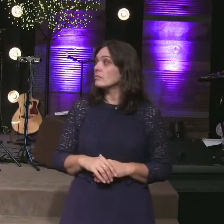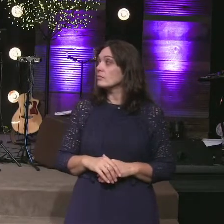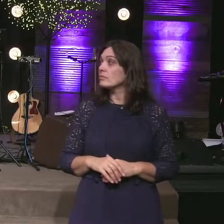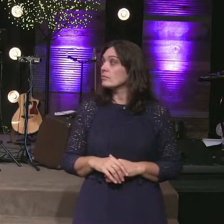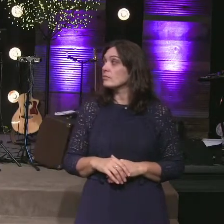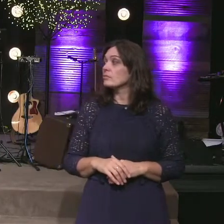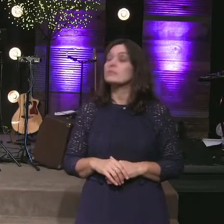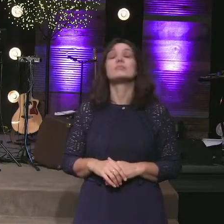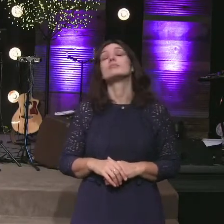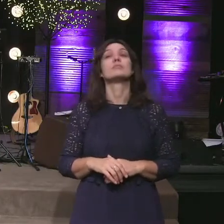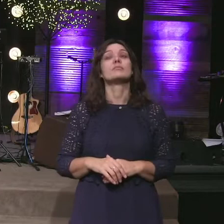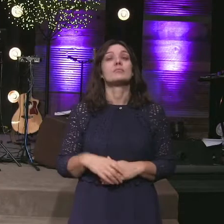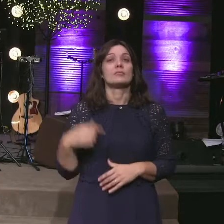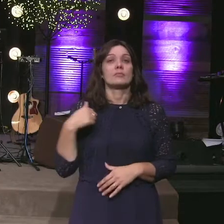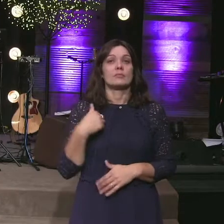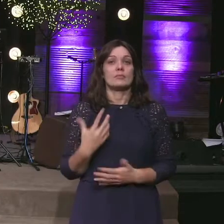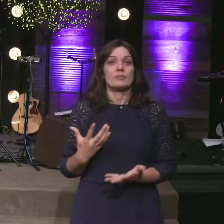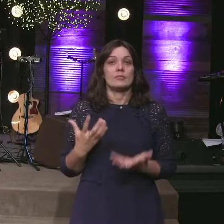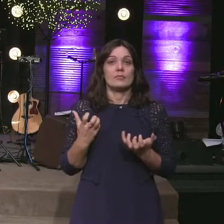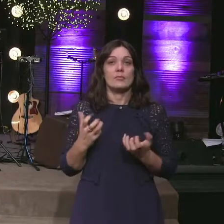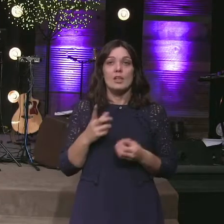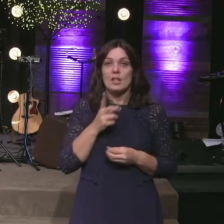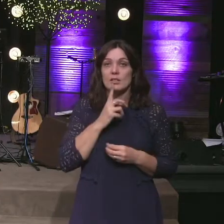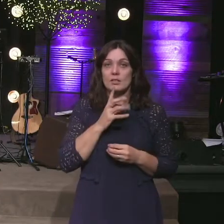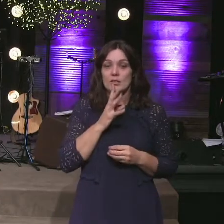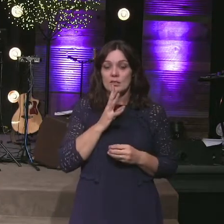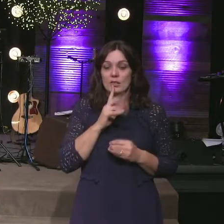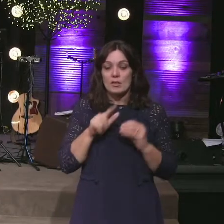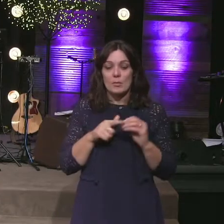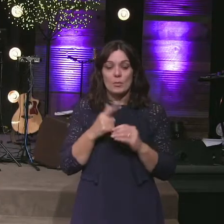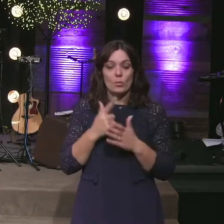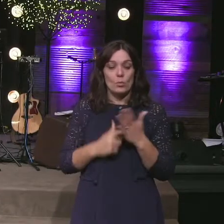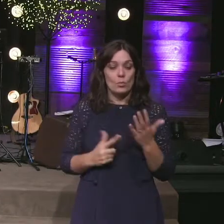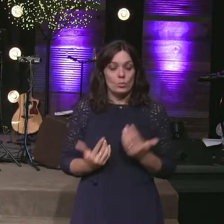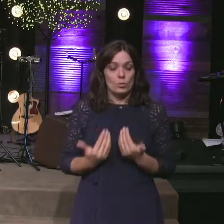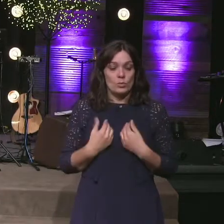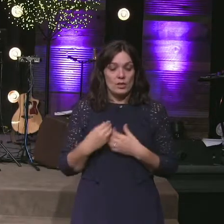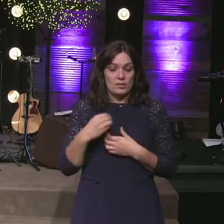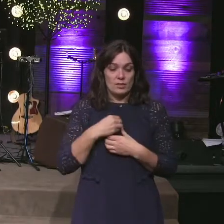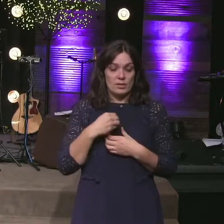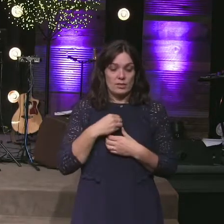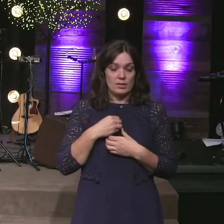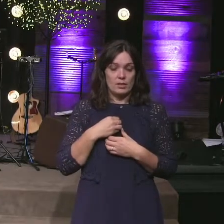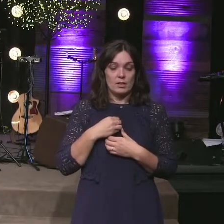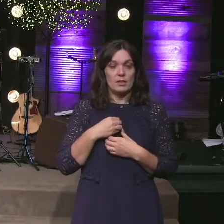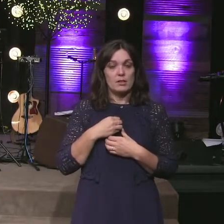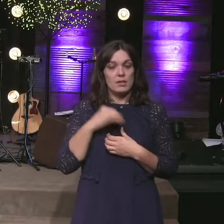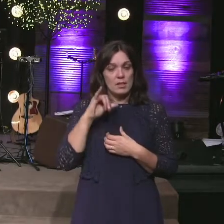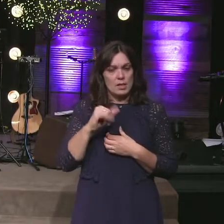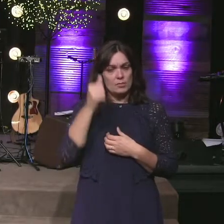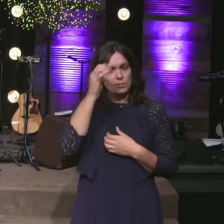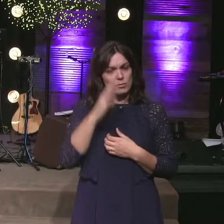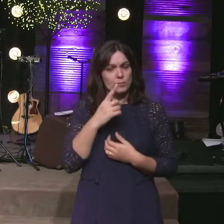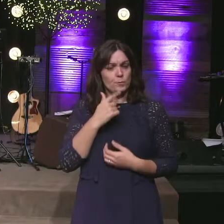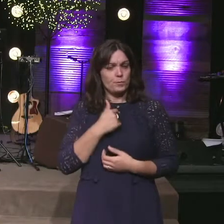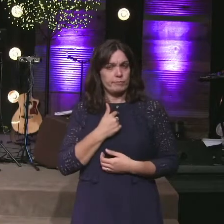Well, I want to talk to you about what's in you. That's really what God laid on my heart today. What's in